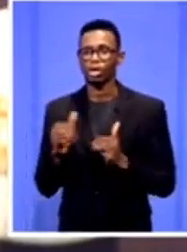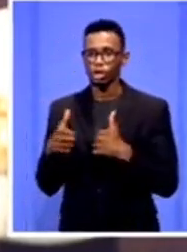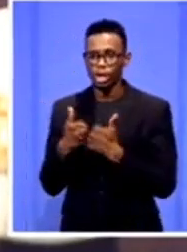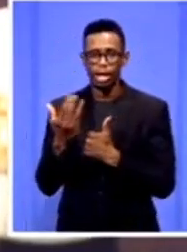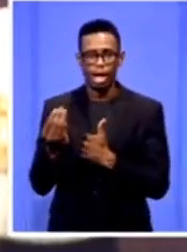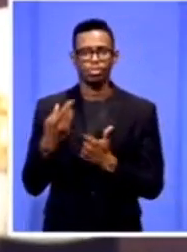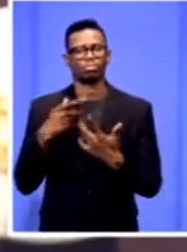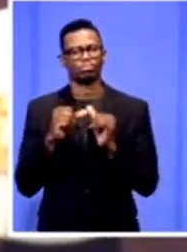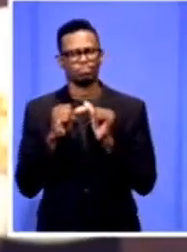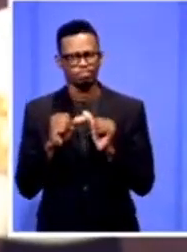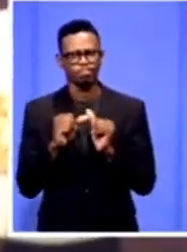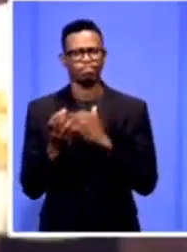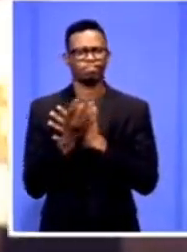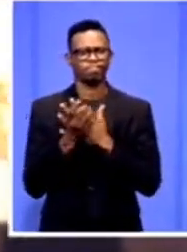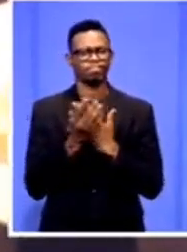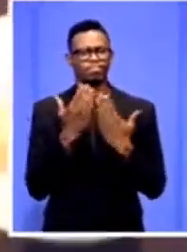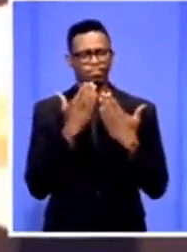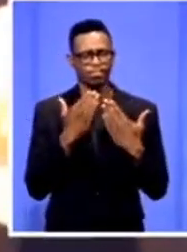leboga.